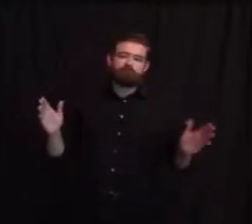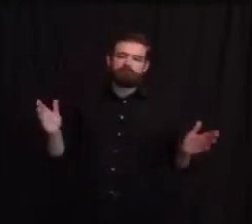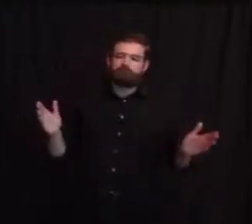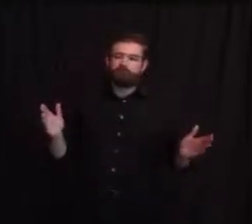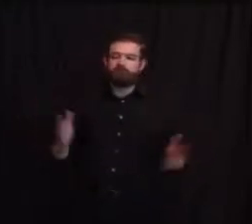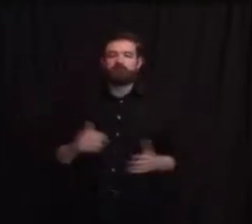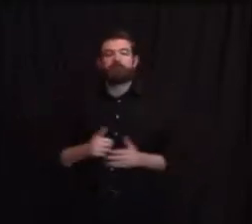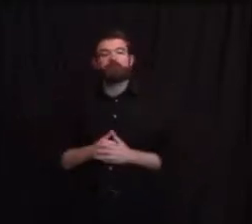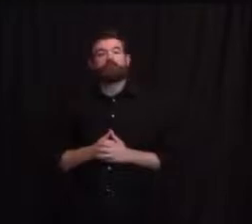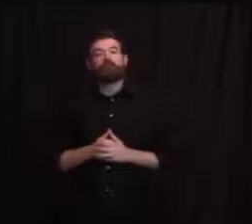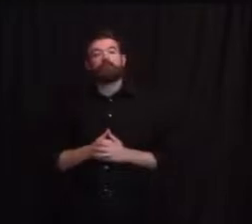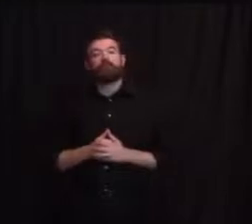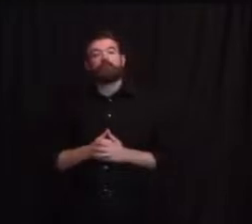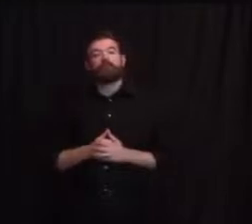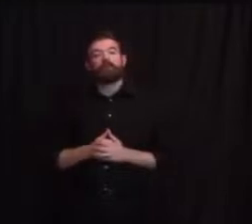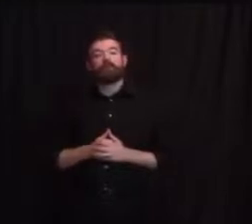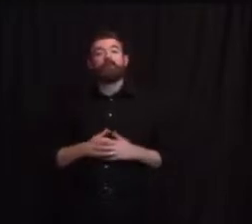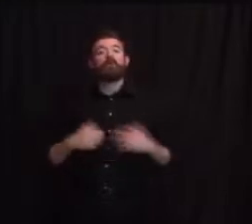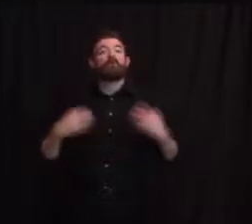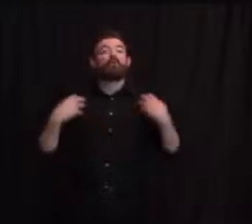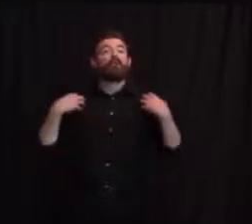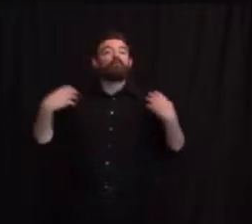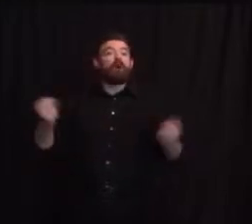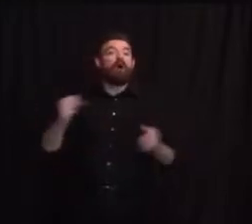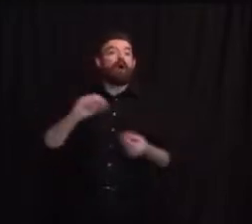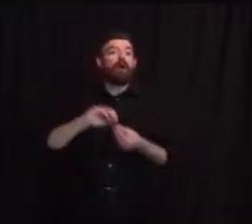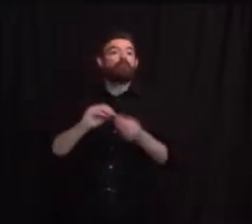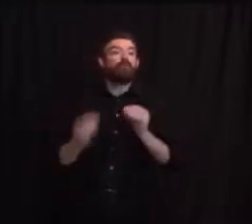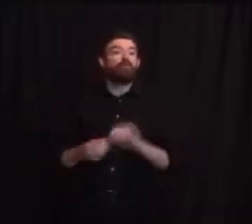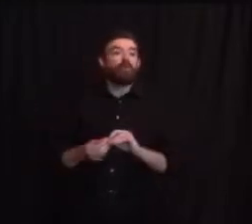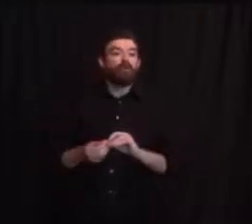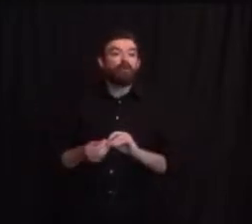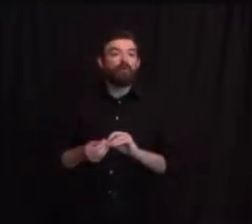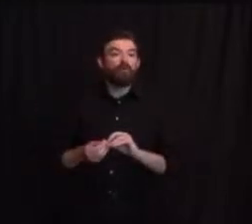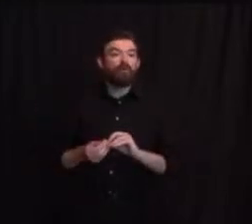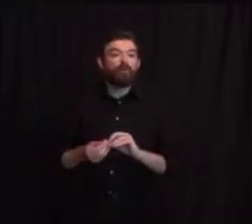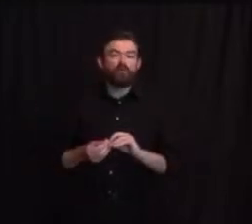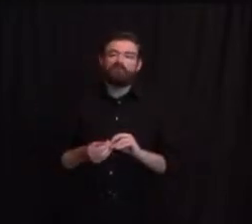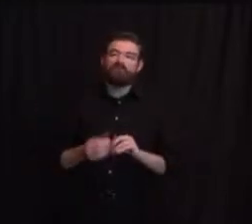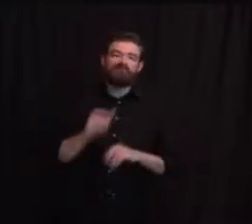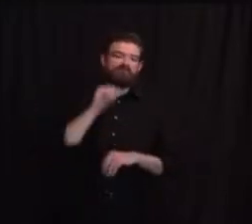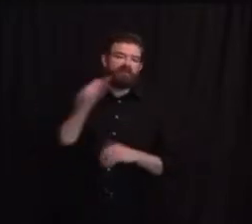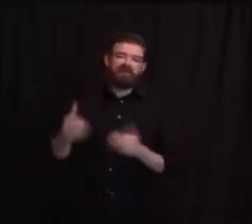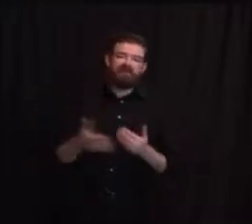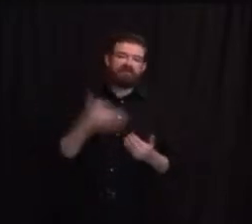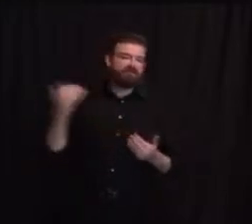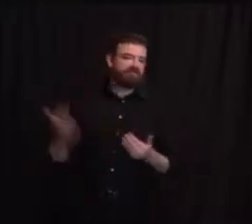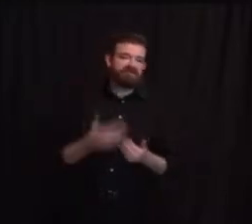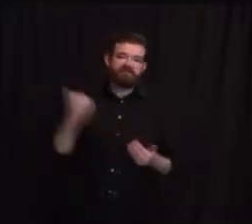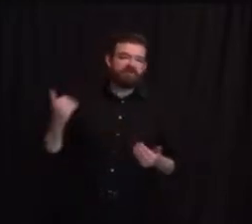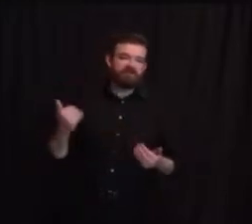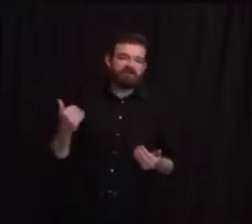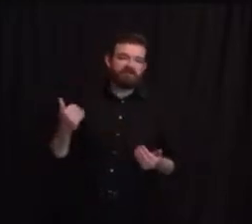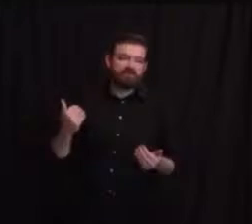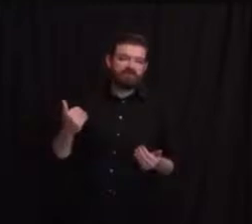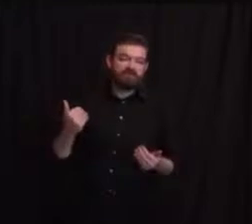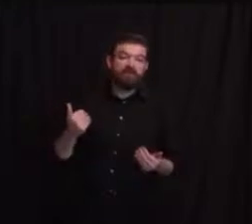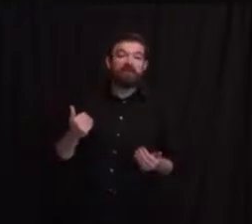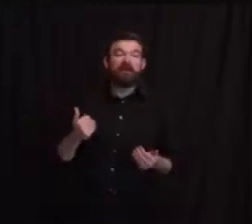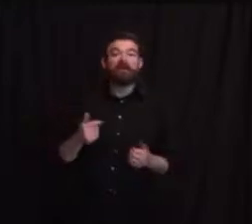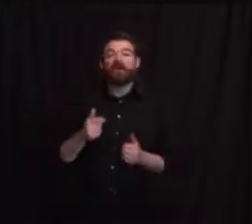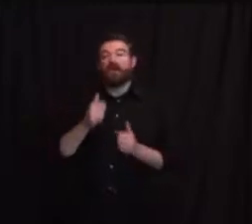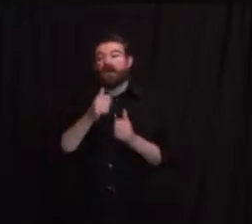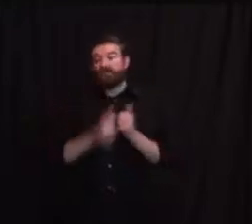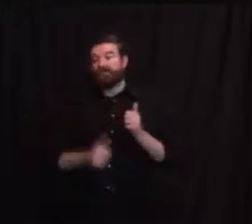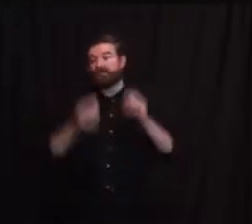that's actually something that is also sounds simple, but is really very difficult to do because, again, we don't follow every one of these people forward and ask